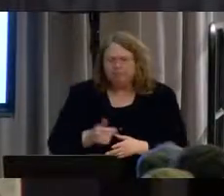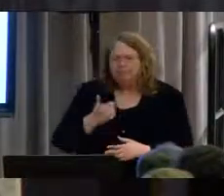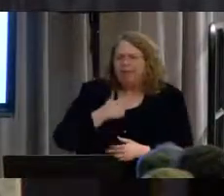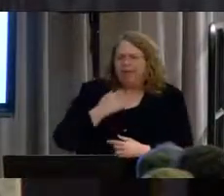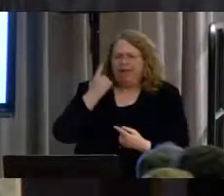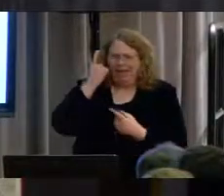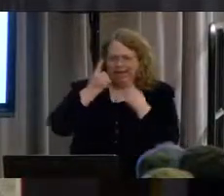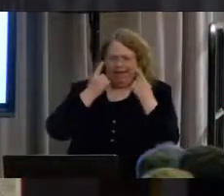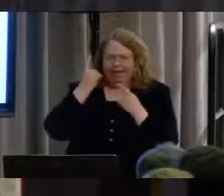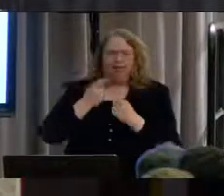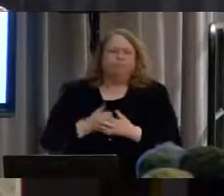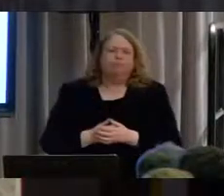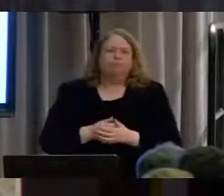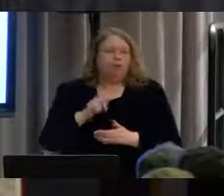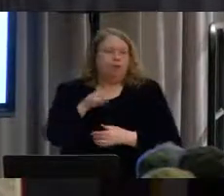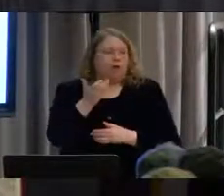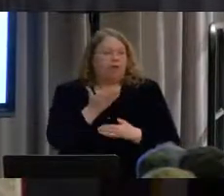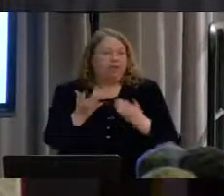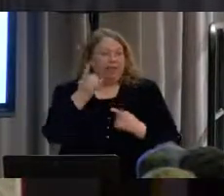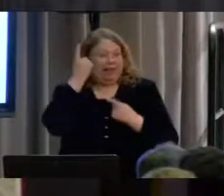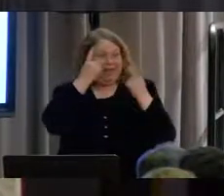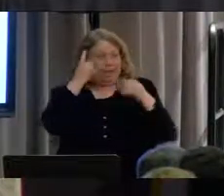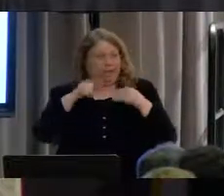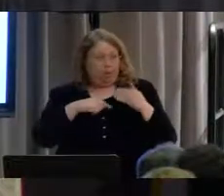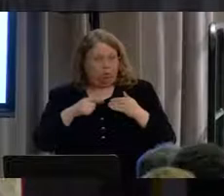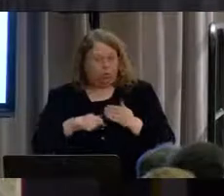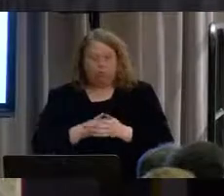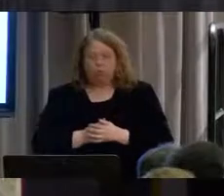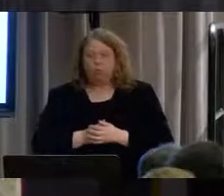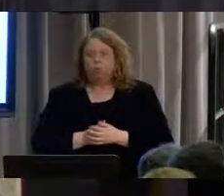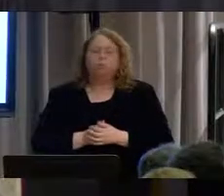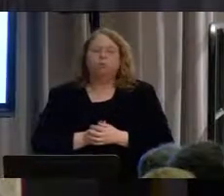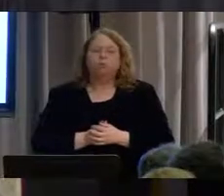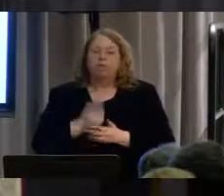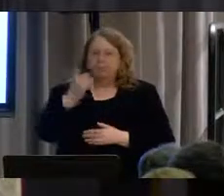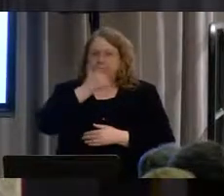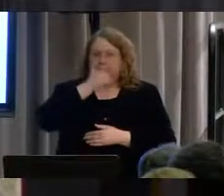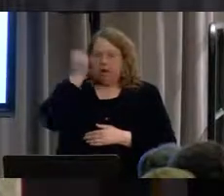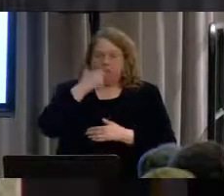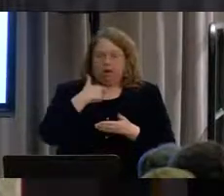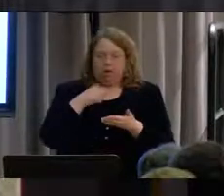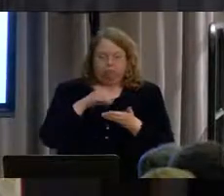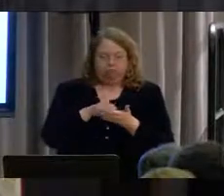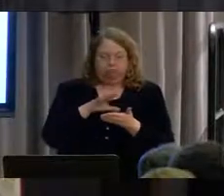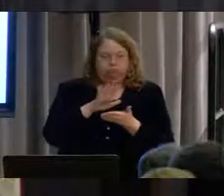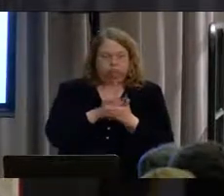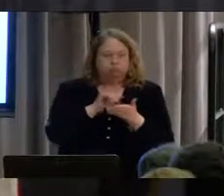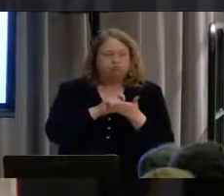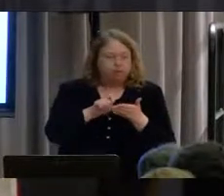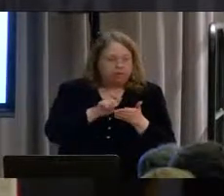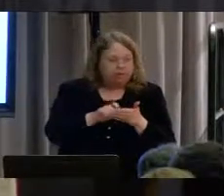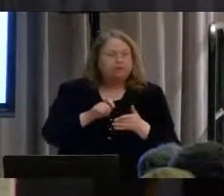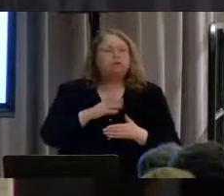that other thing to think about is, you know, because I've written about this some, you know,